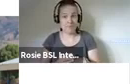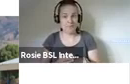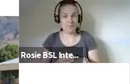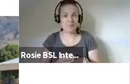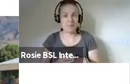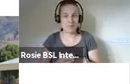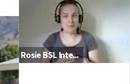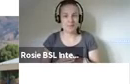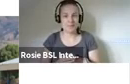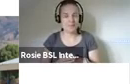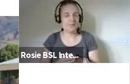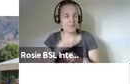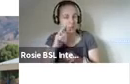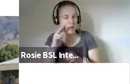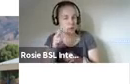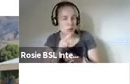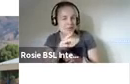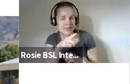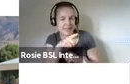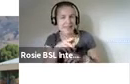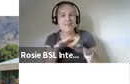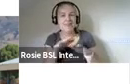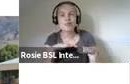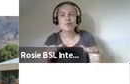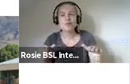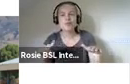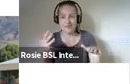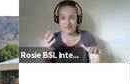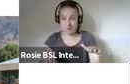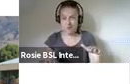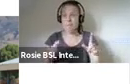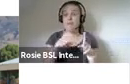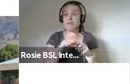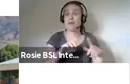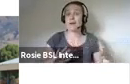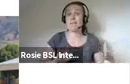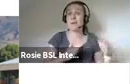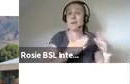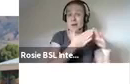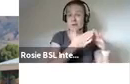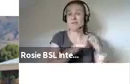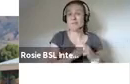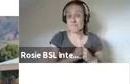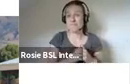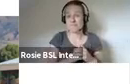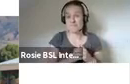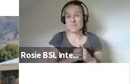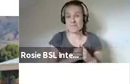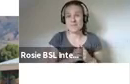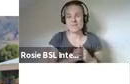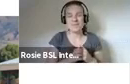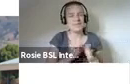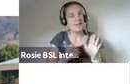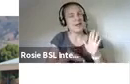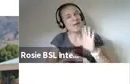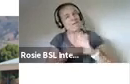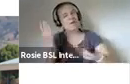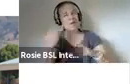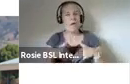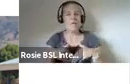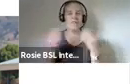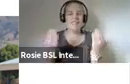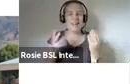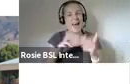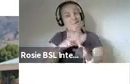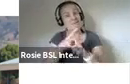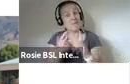the children from the Drakensberg Mountains. They've gone for the day to visit their